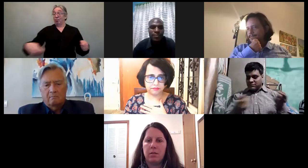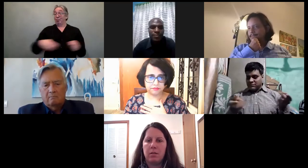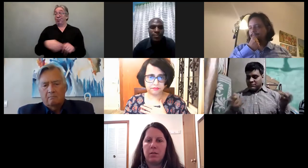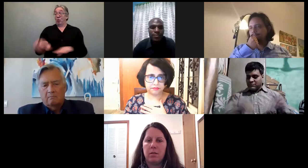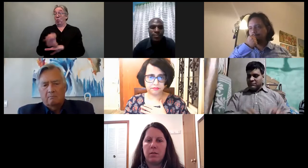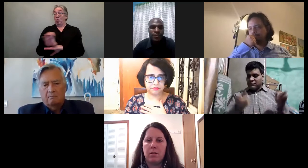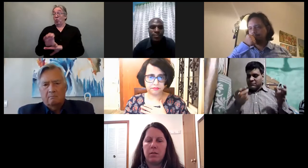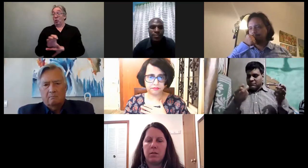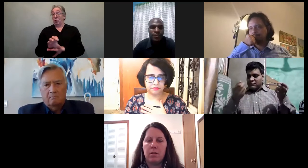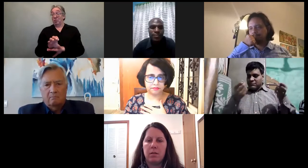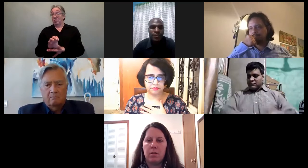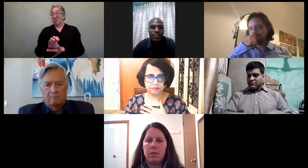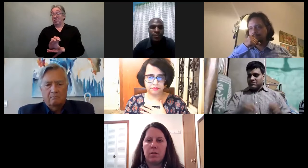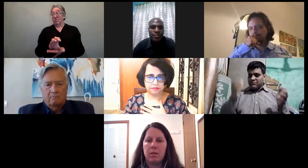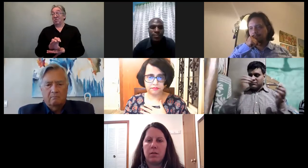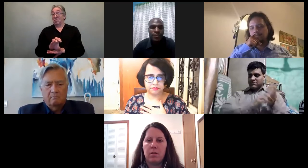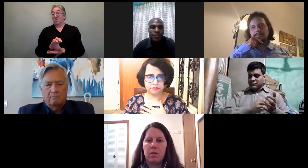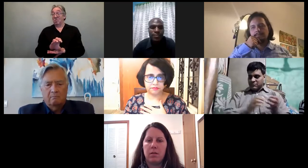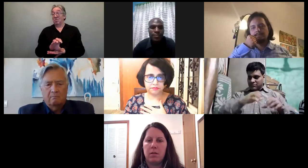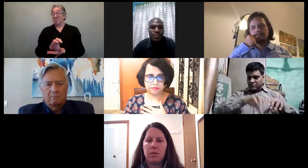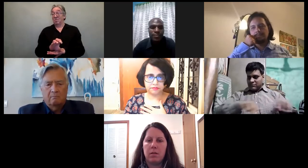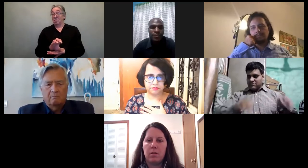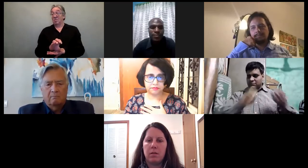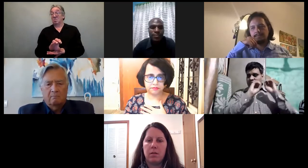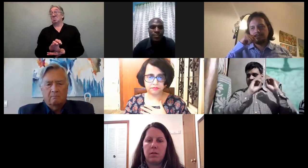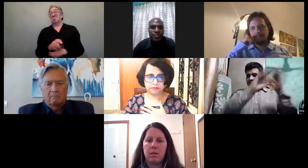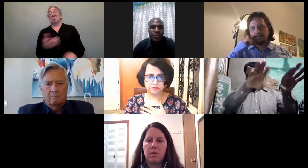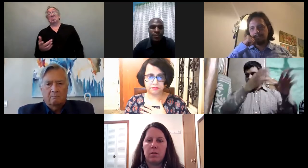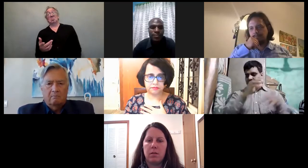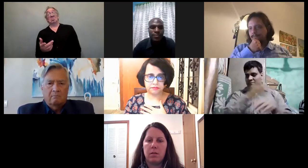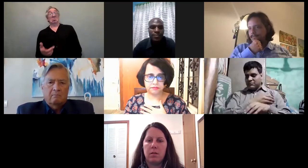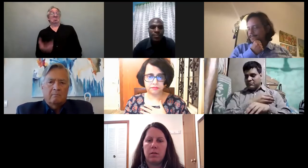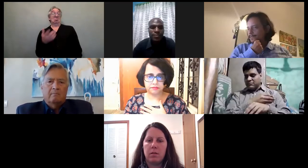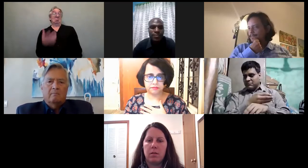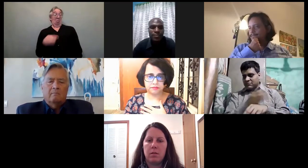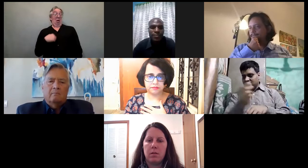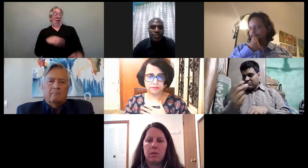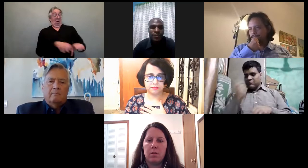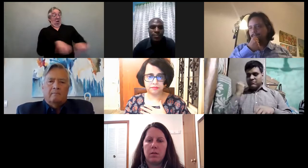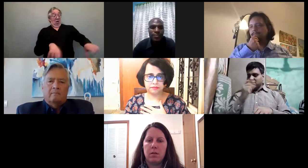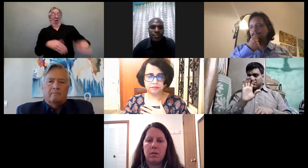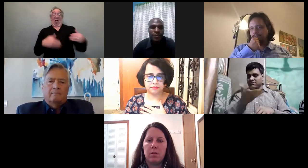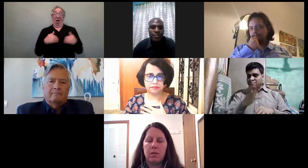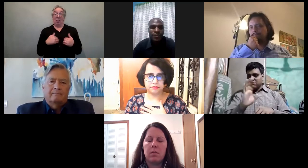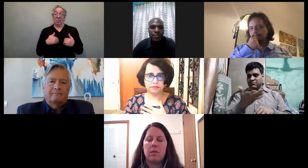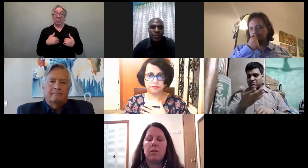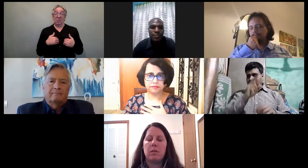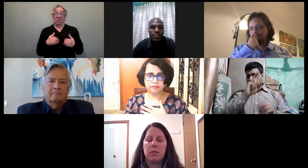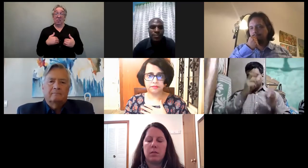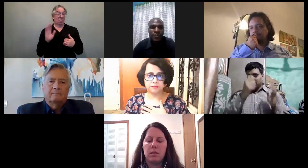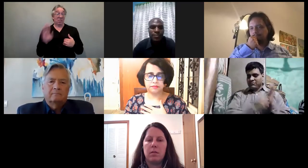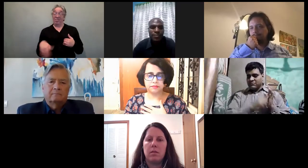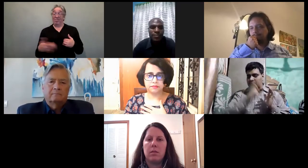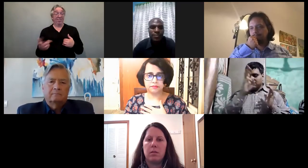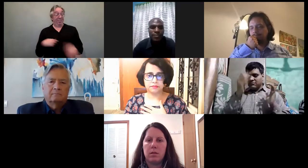Because when we keep using our refreshable braille devices, maybe 10 or 15 days later, the devices get stuck up again, and then we have to get